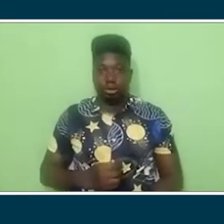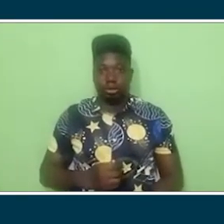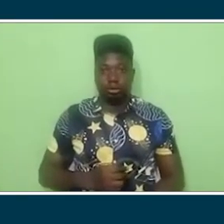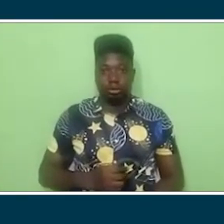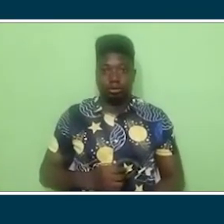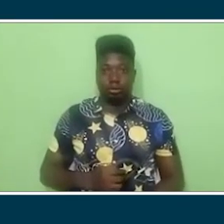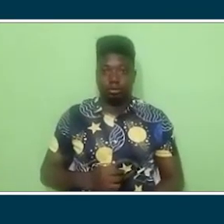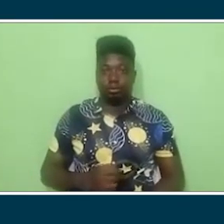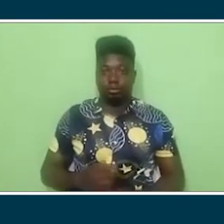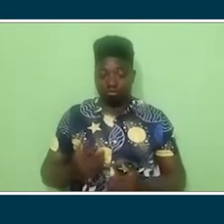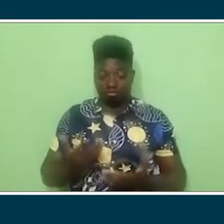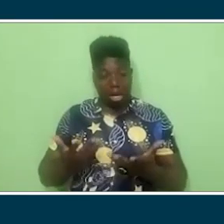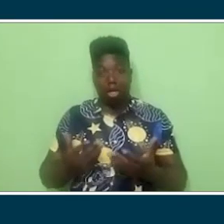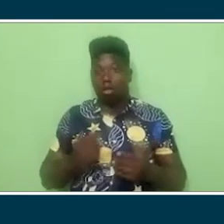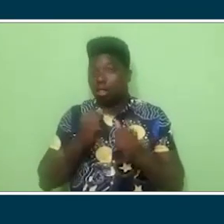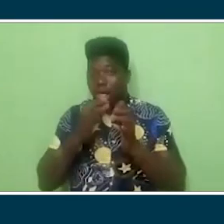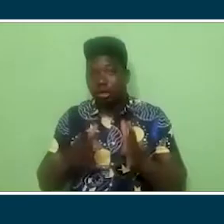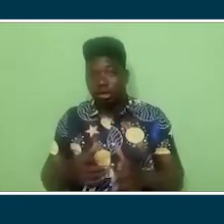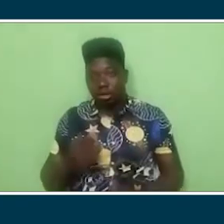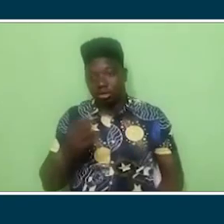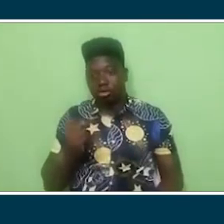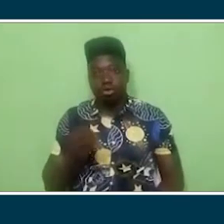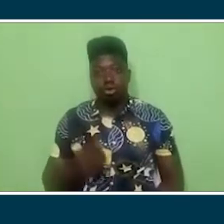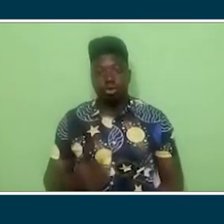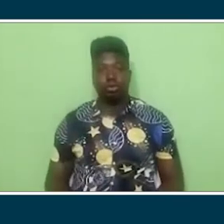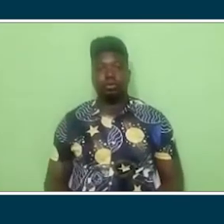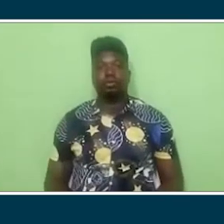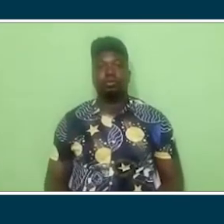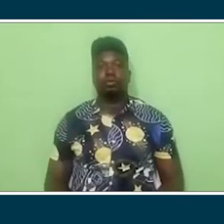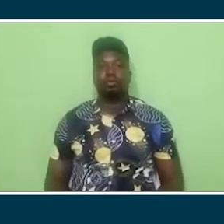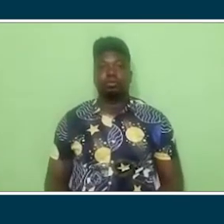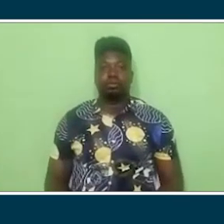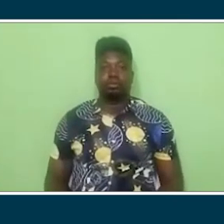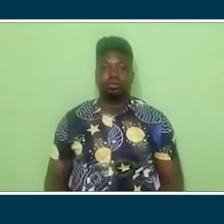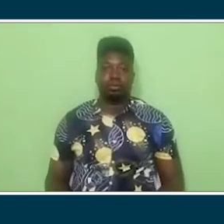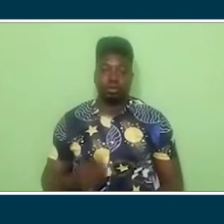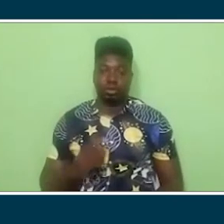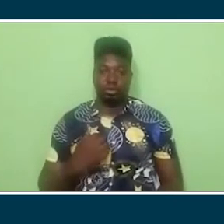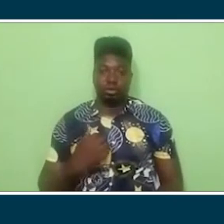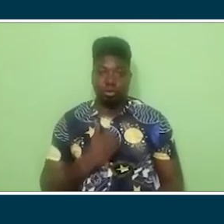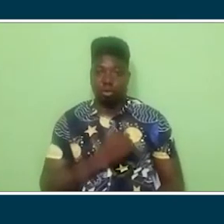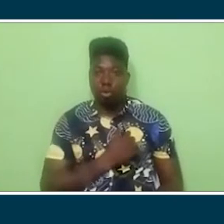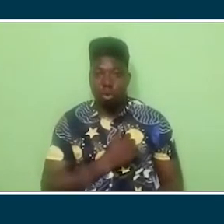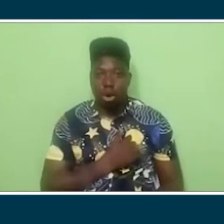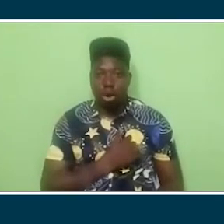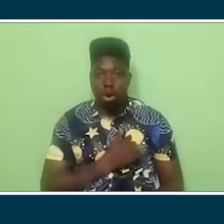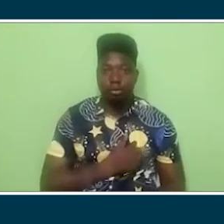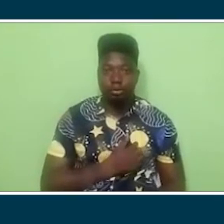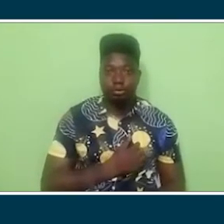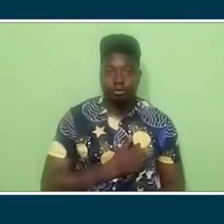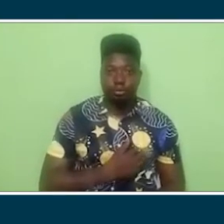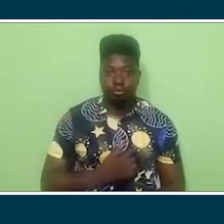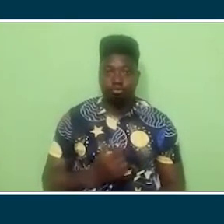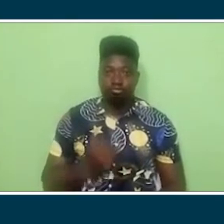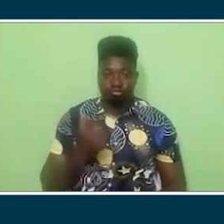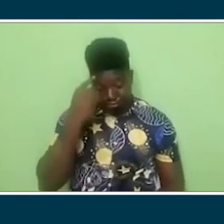disappeared, made nothing. So when we imagine that that's